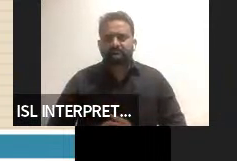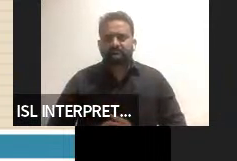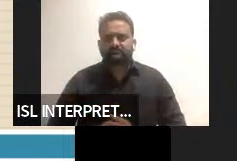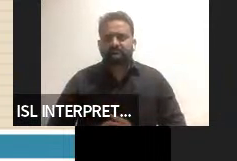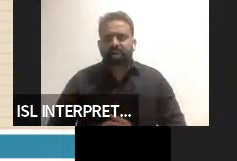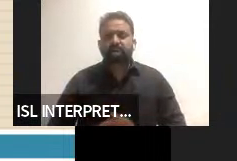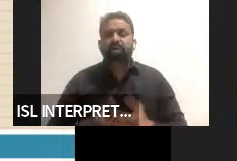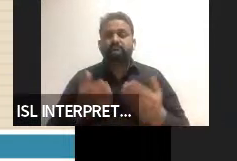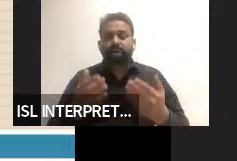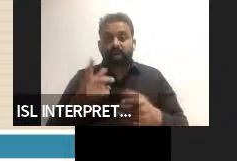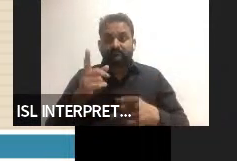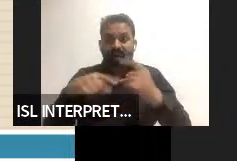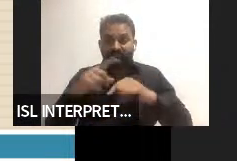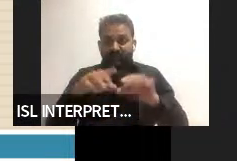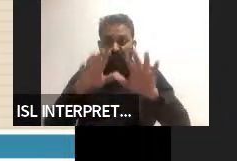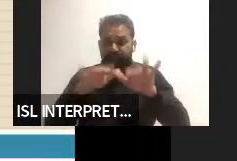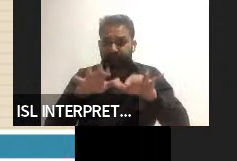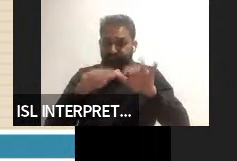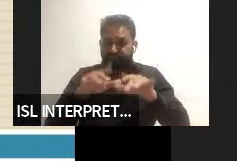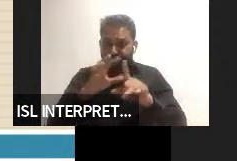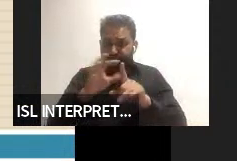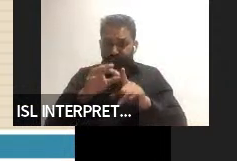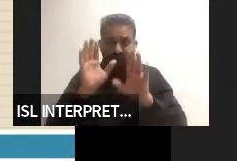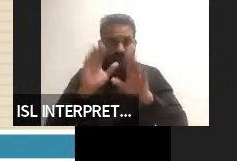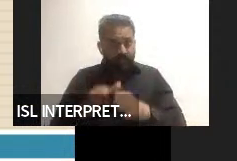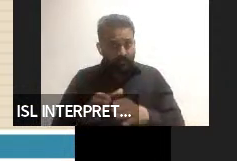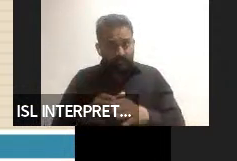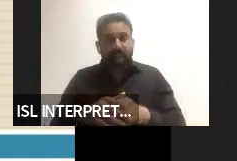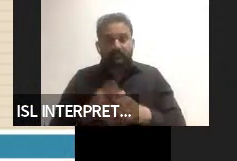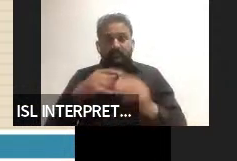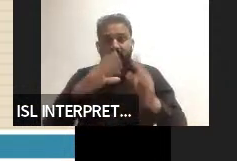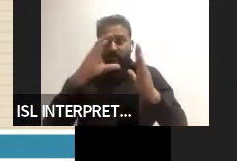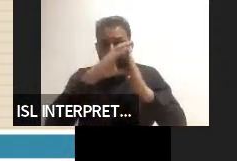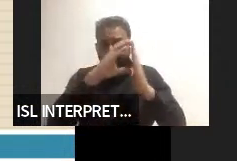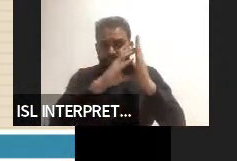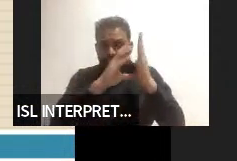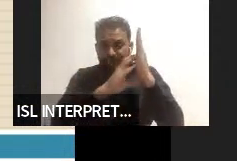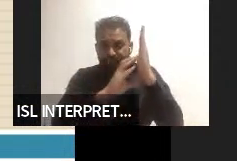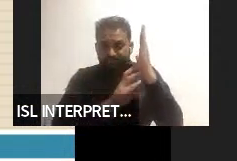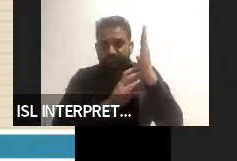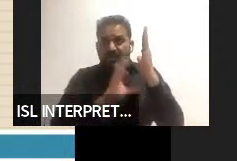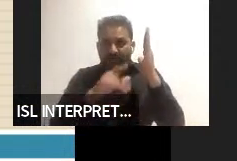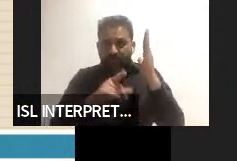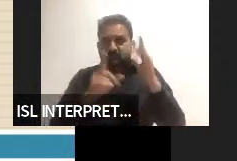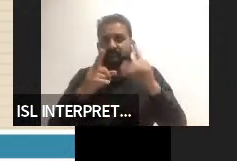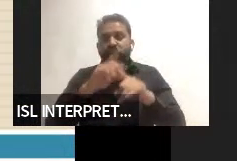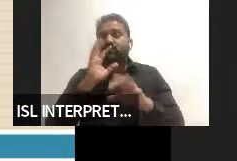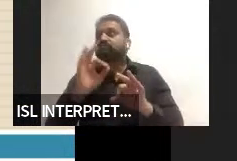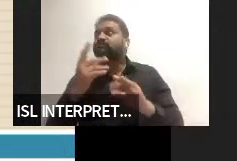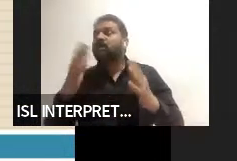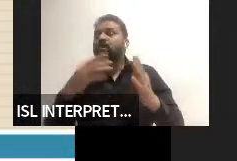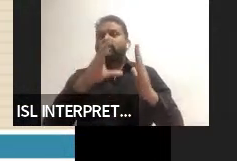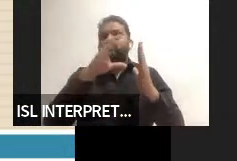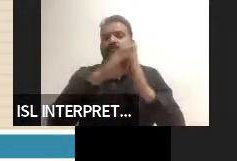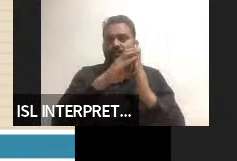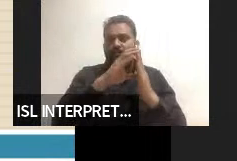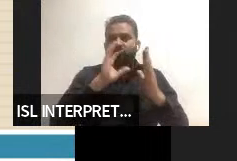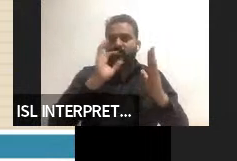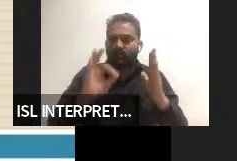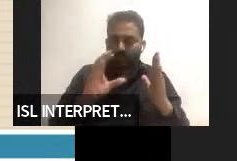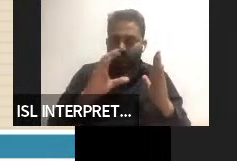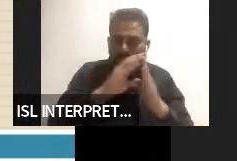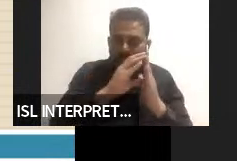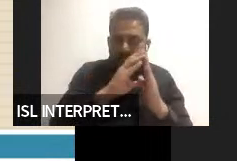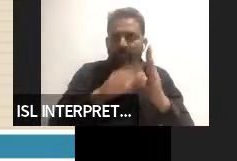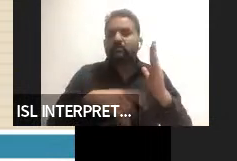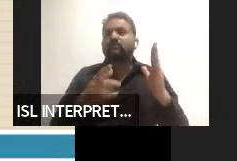When you are writing all those things, every paragraph, like, when you are writing the facts, that should be the first paragraph. Then you are